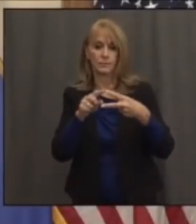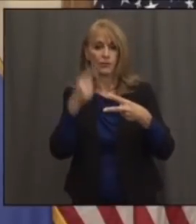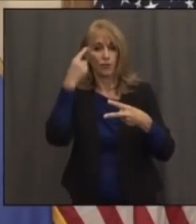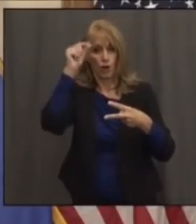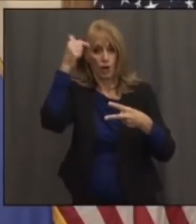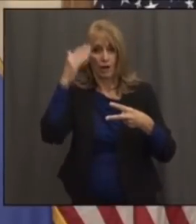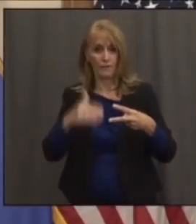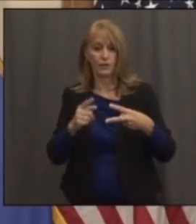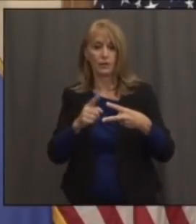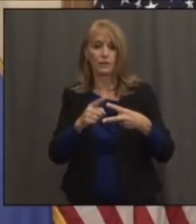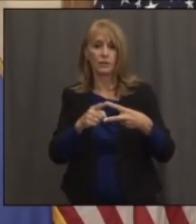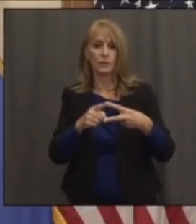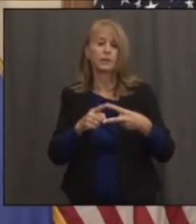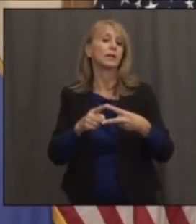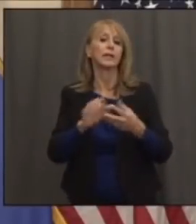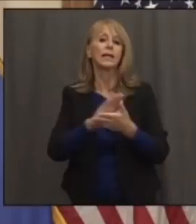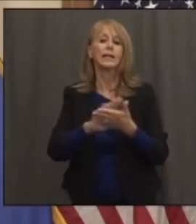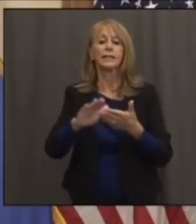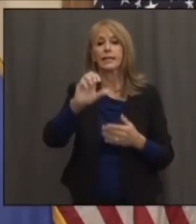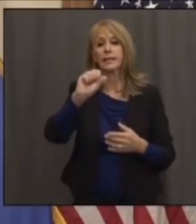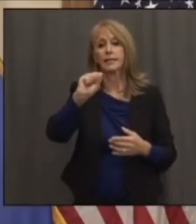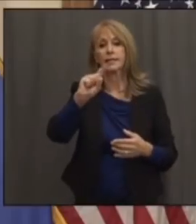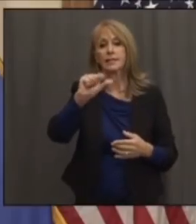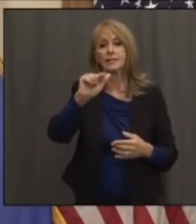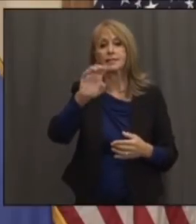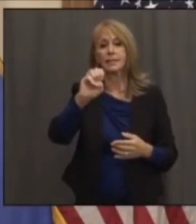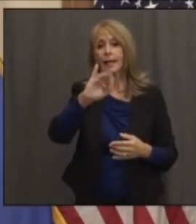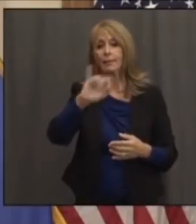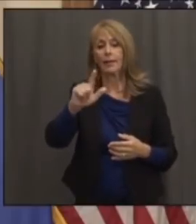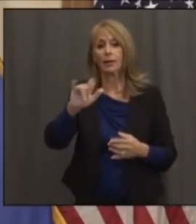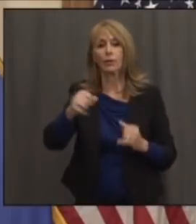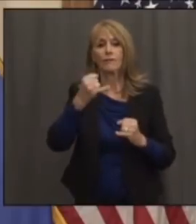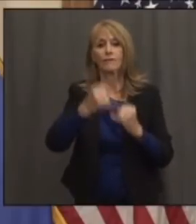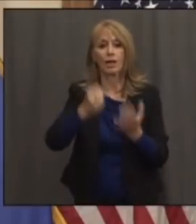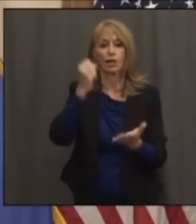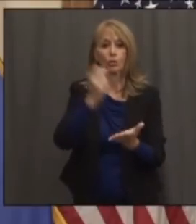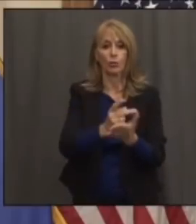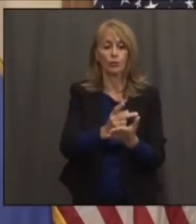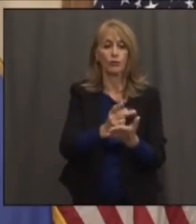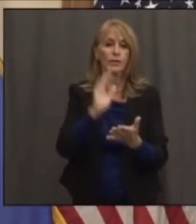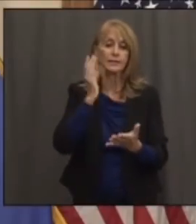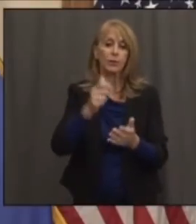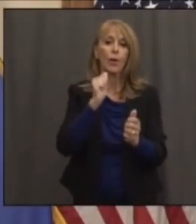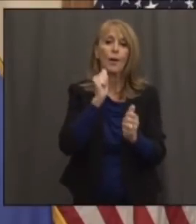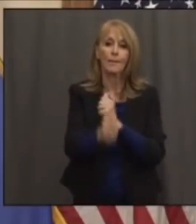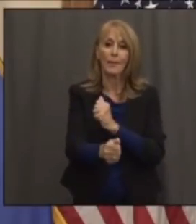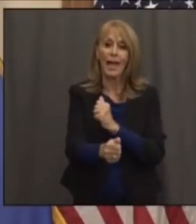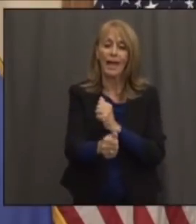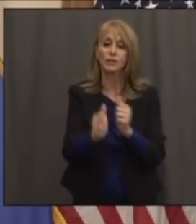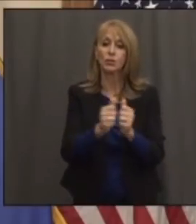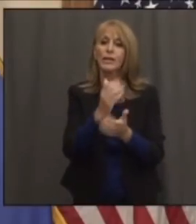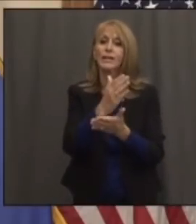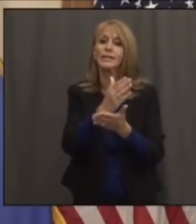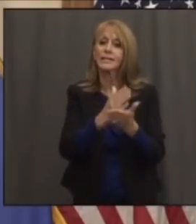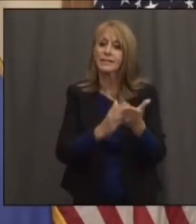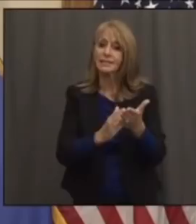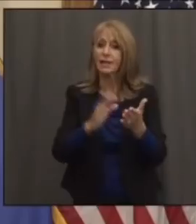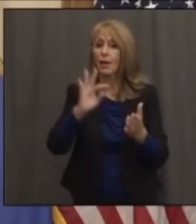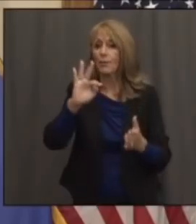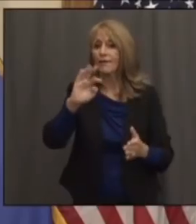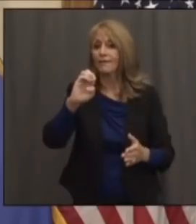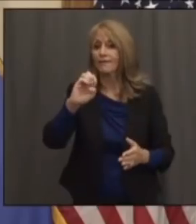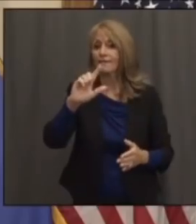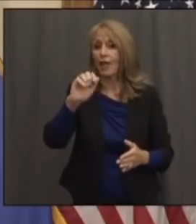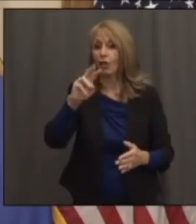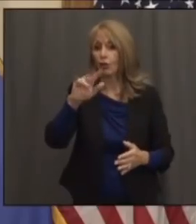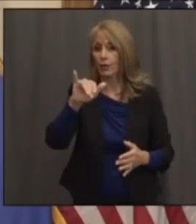looks like the clean slate bill is going to get final approval tonight. It looks like it's going to pass with at least some felonies included. I